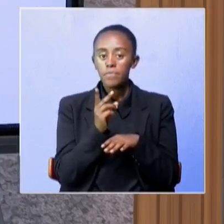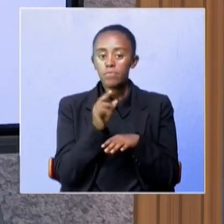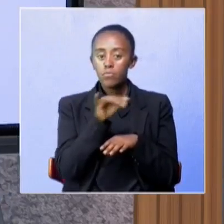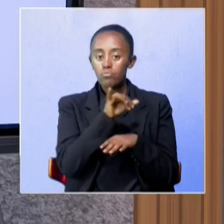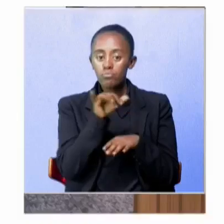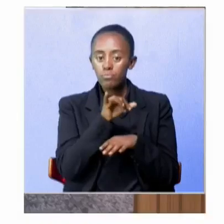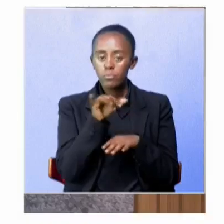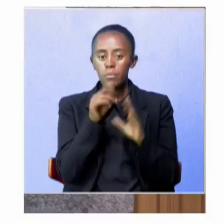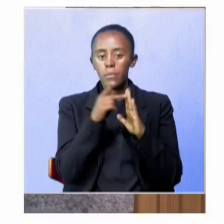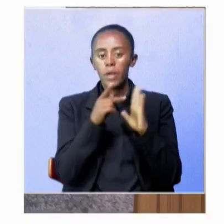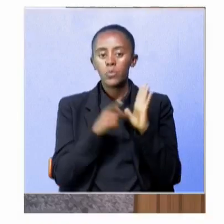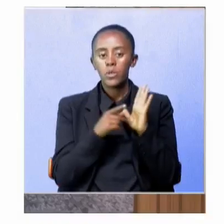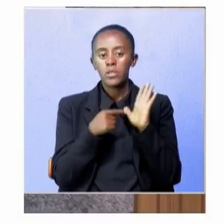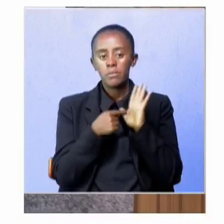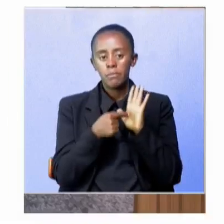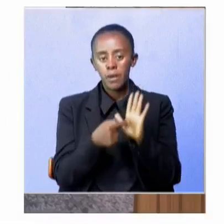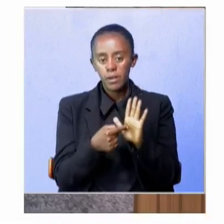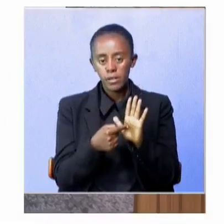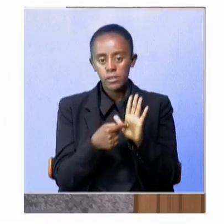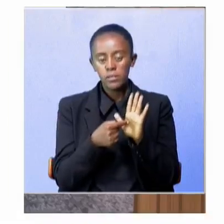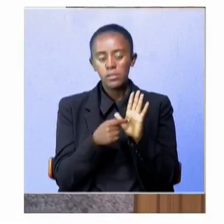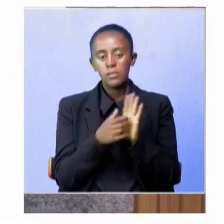are punctuation.